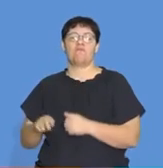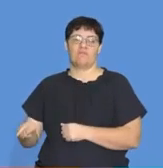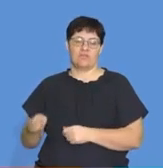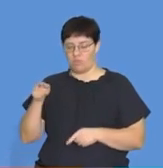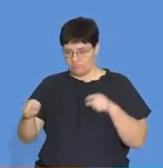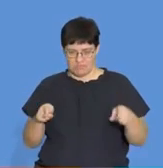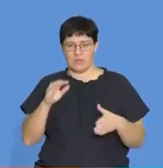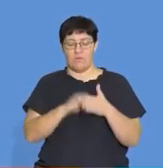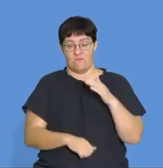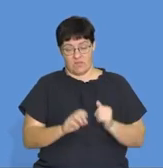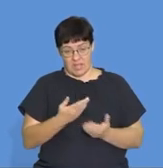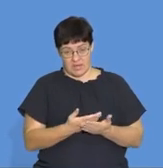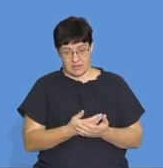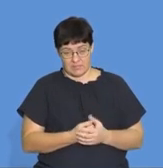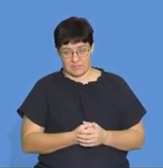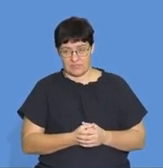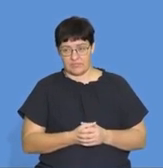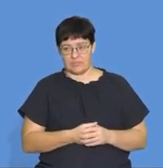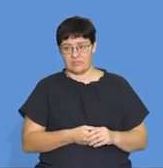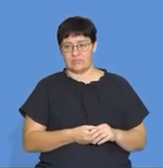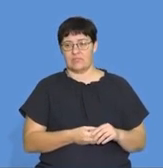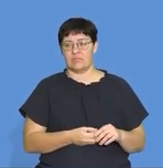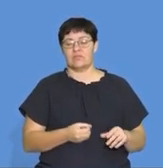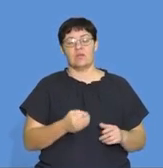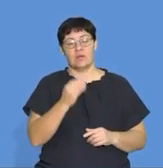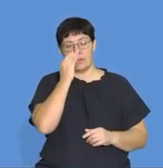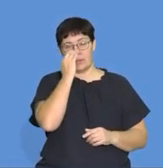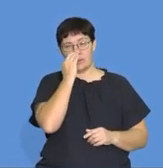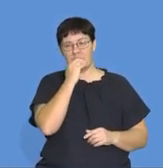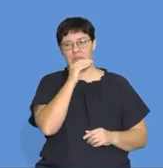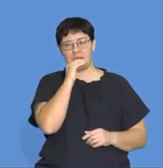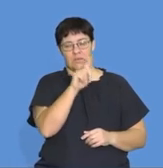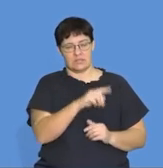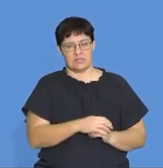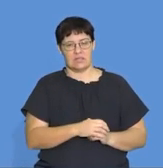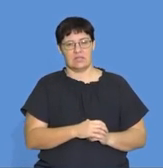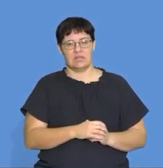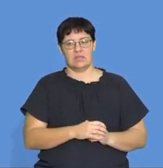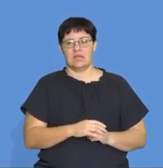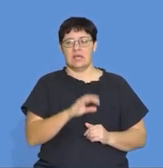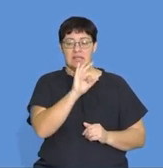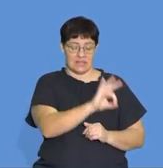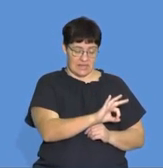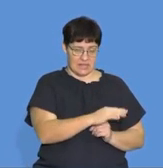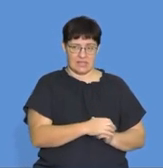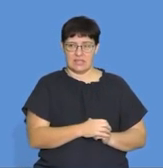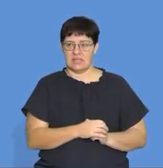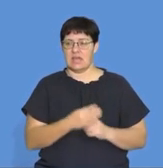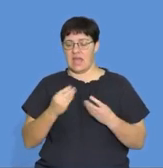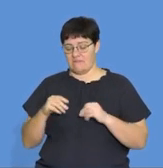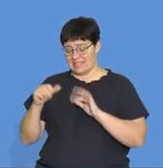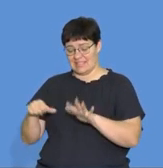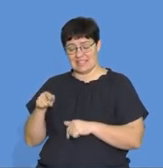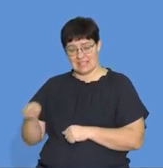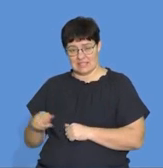sides. So this one will therefore mean I have 3 there as I showed you, I have 16